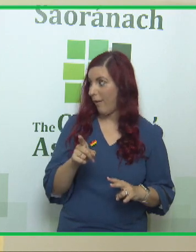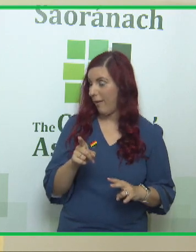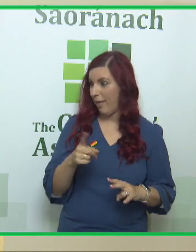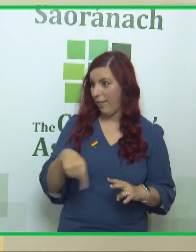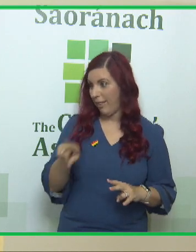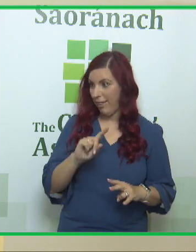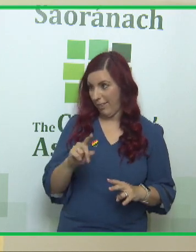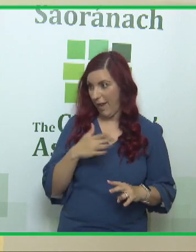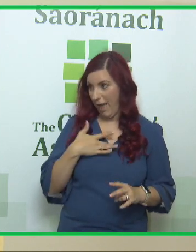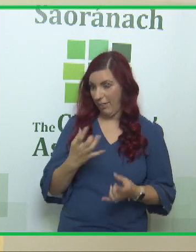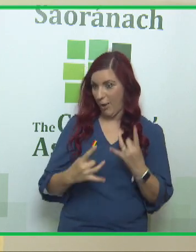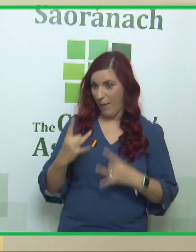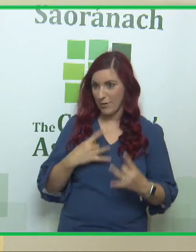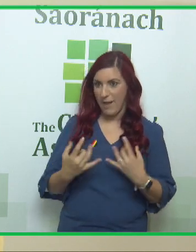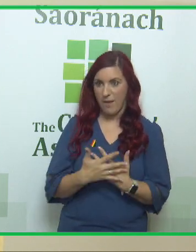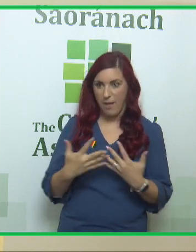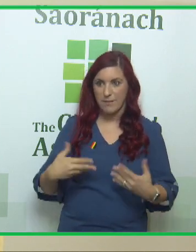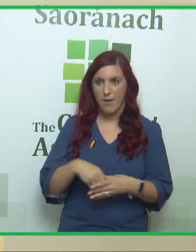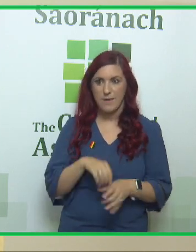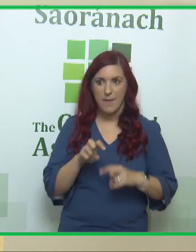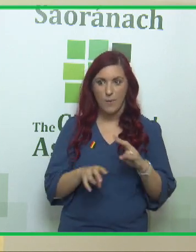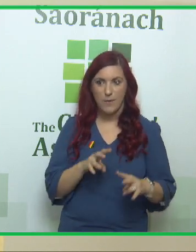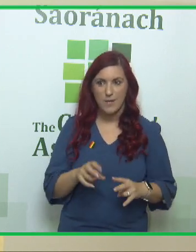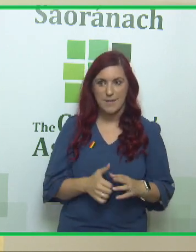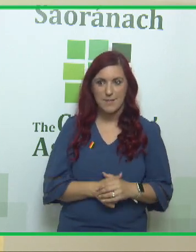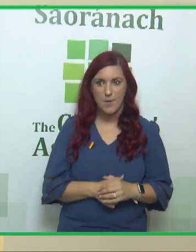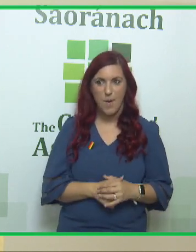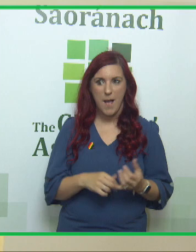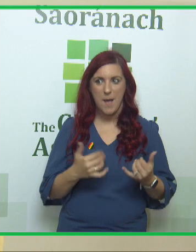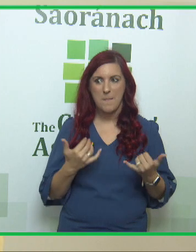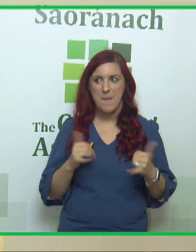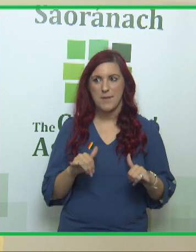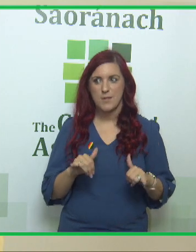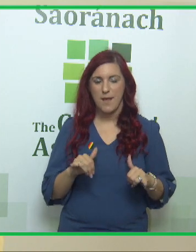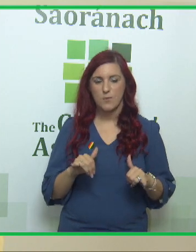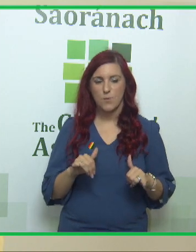their questions. There's a lot there, so I might have to divvy this up just a little bit.